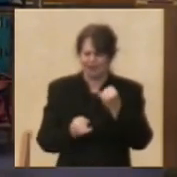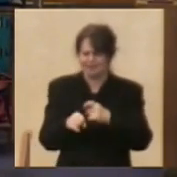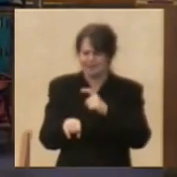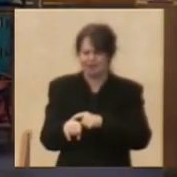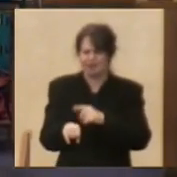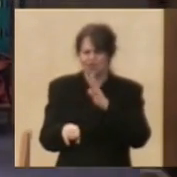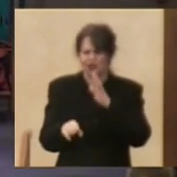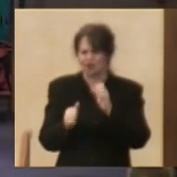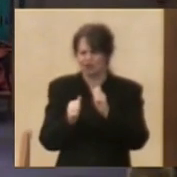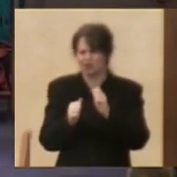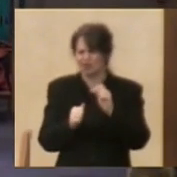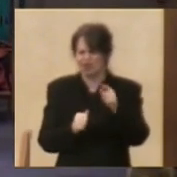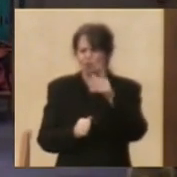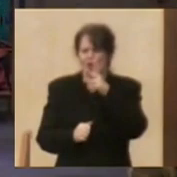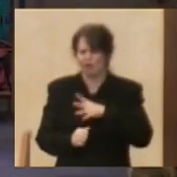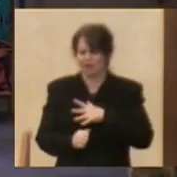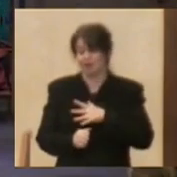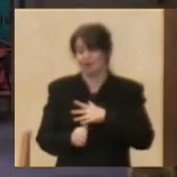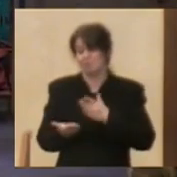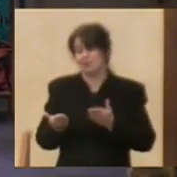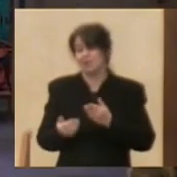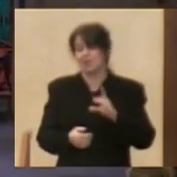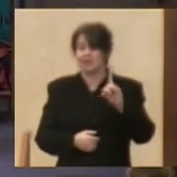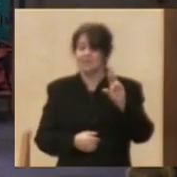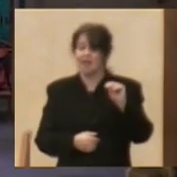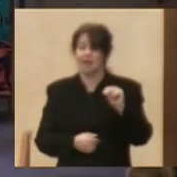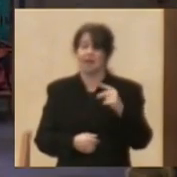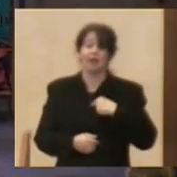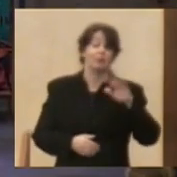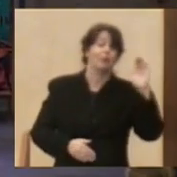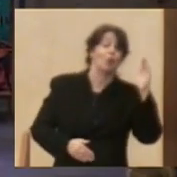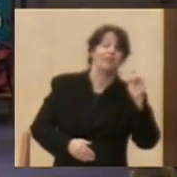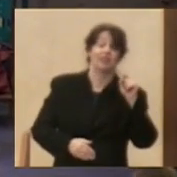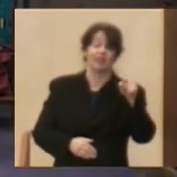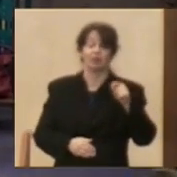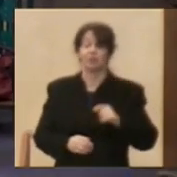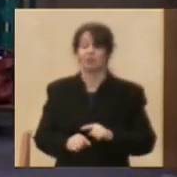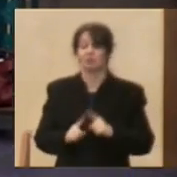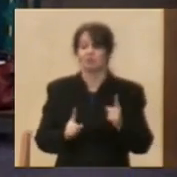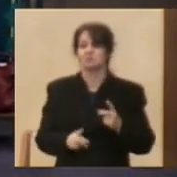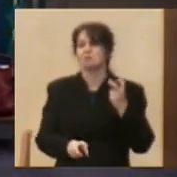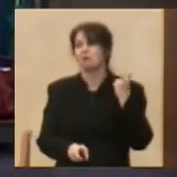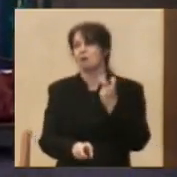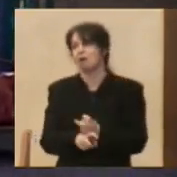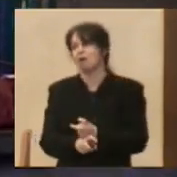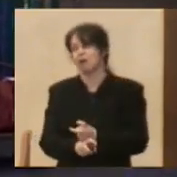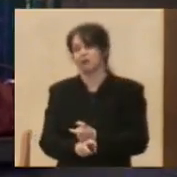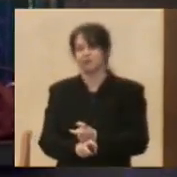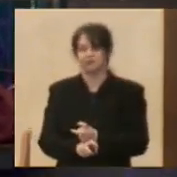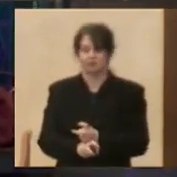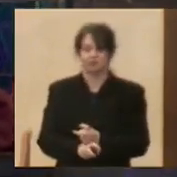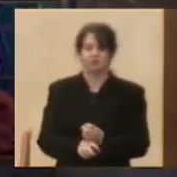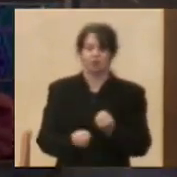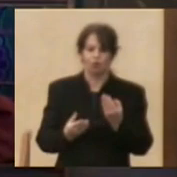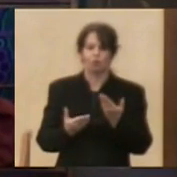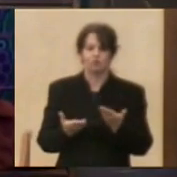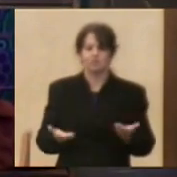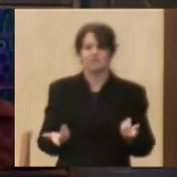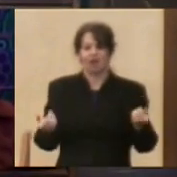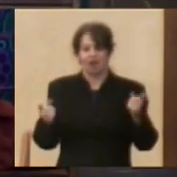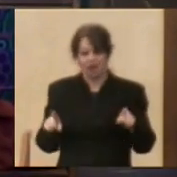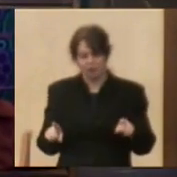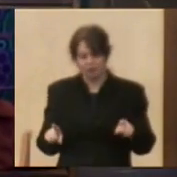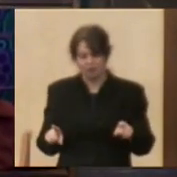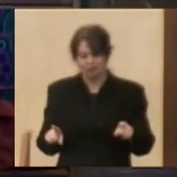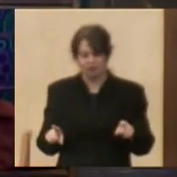Krista. Dan, maybe a little wave here and there, but, you know, it's just so hard. I mean, after all that stuff happened and, you